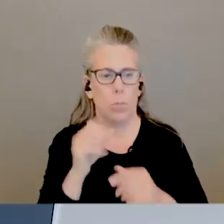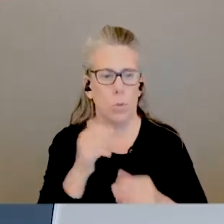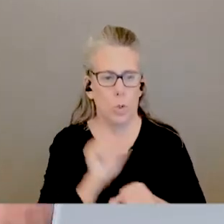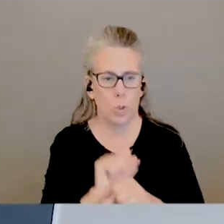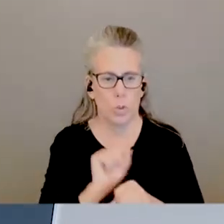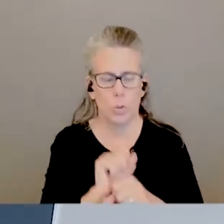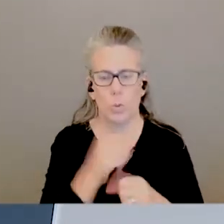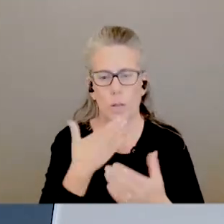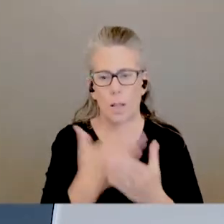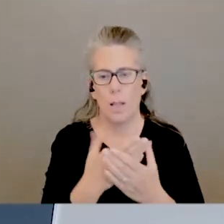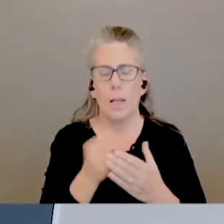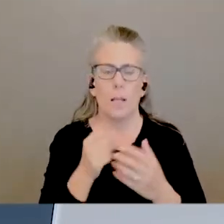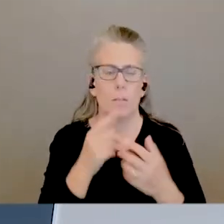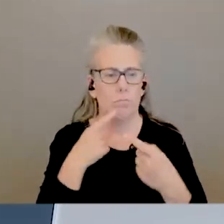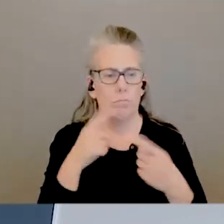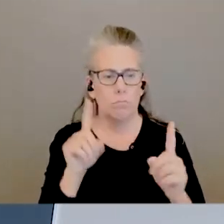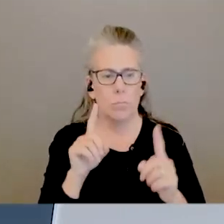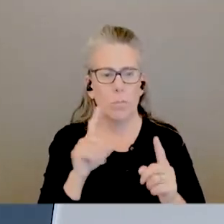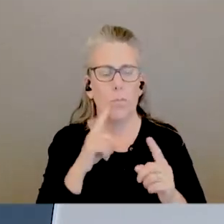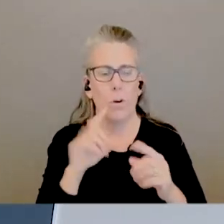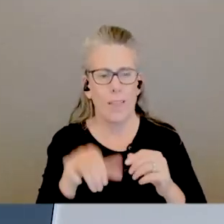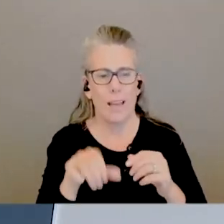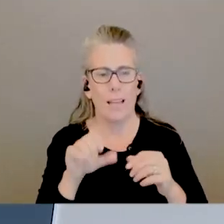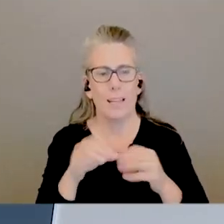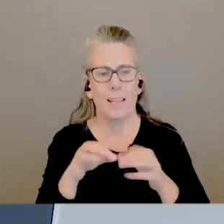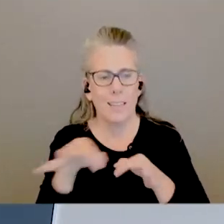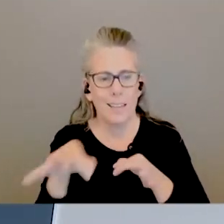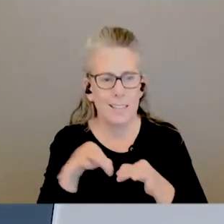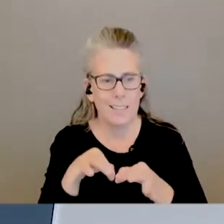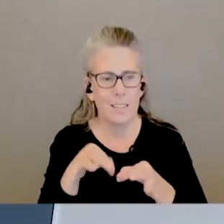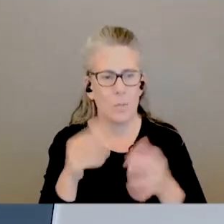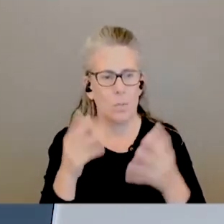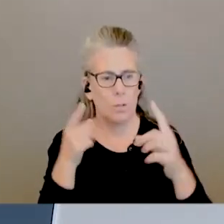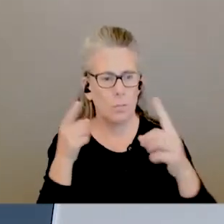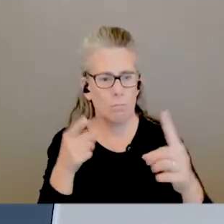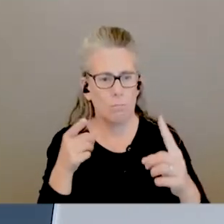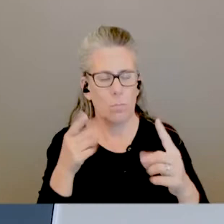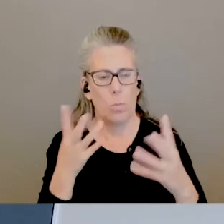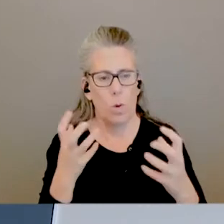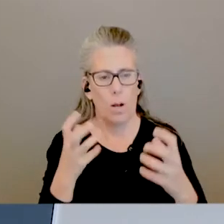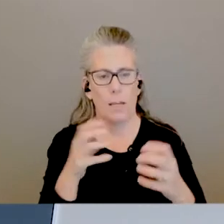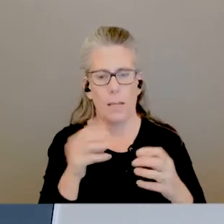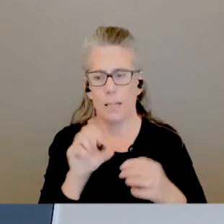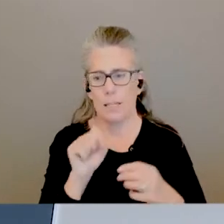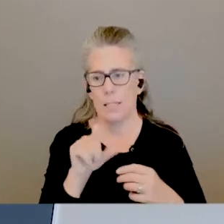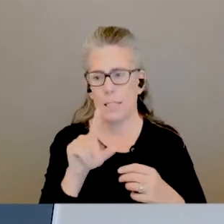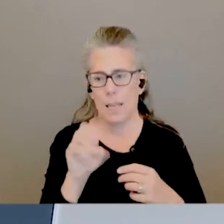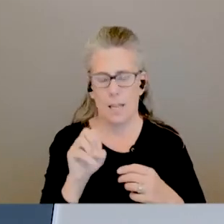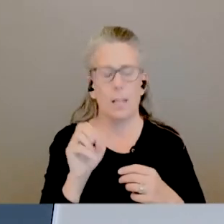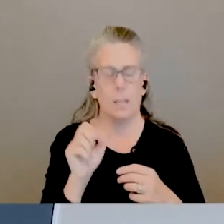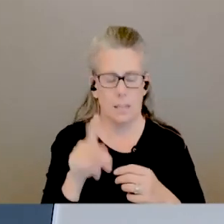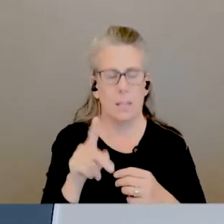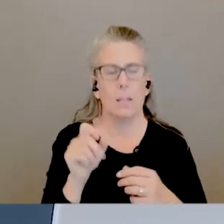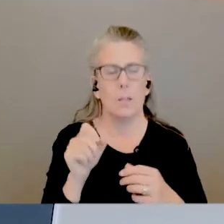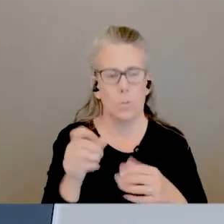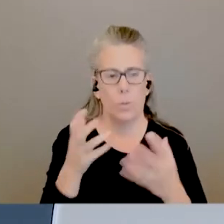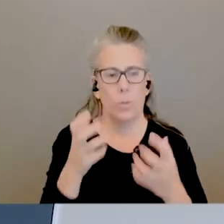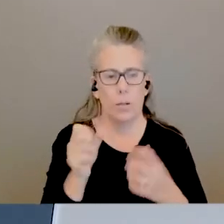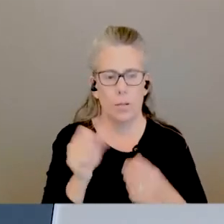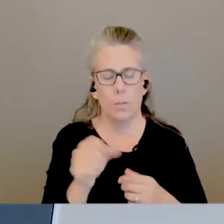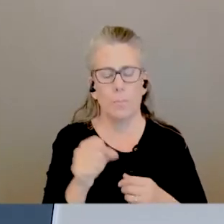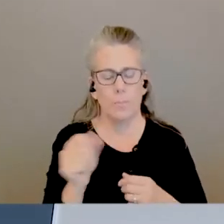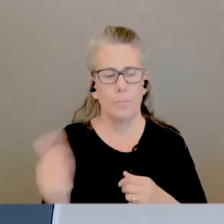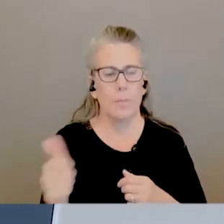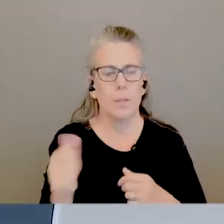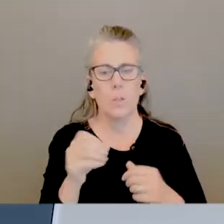It's working out fine for the scale and latency that we are looking for. Yeah, the technical decisions that you mentioned are absolutely fascinating. Jenna, I wish